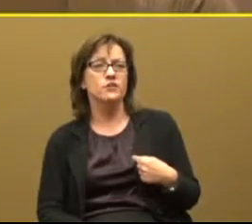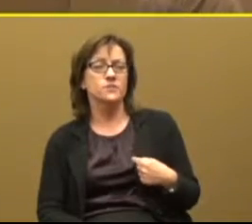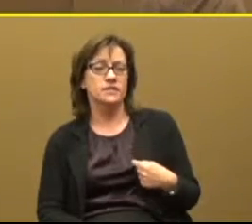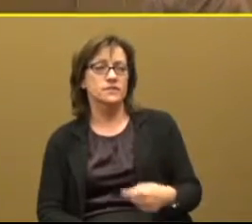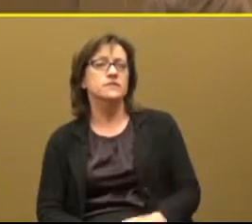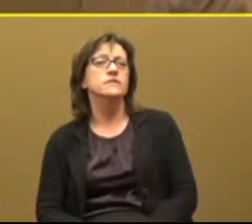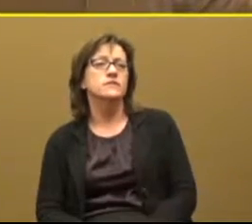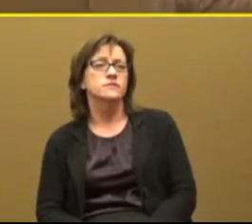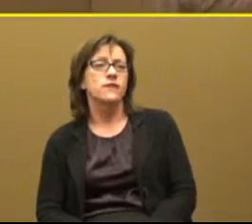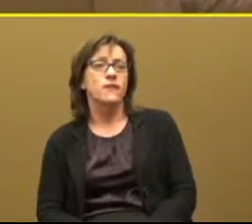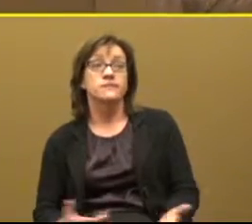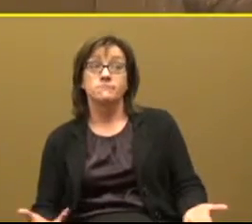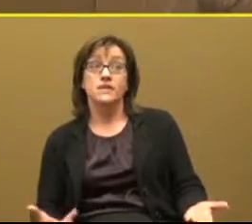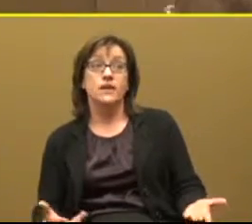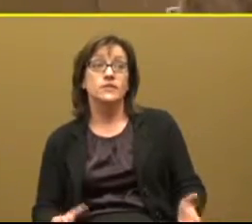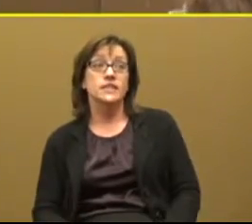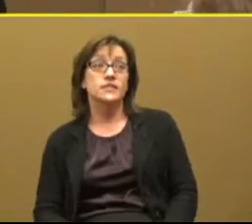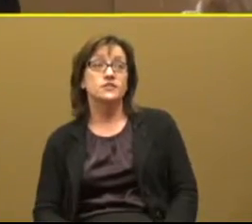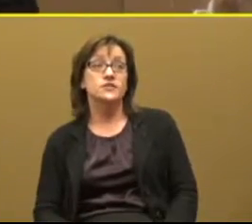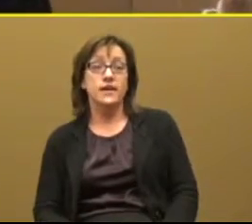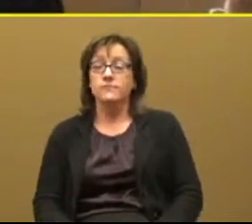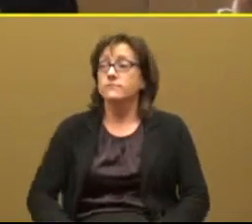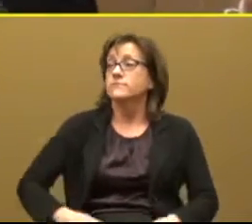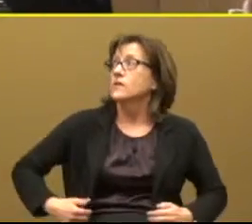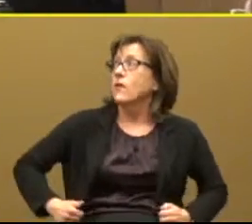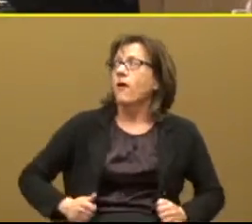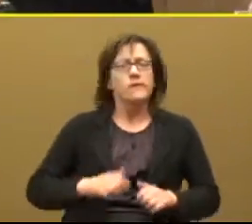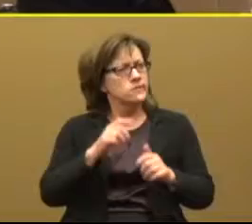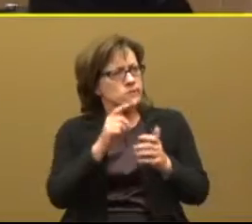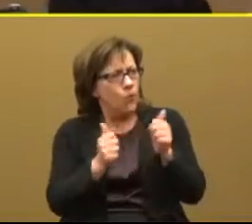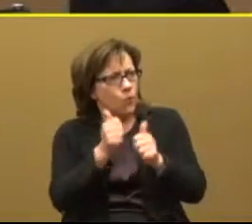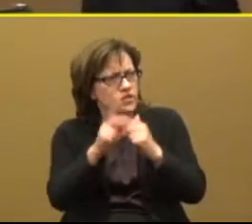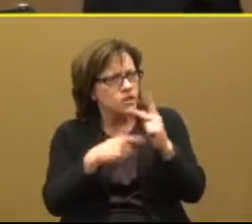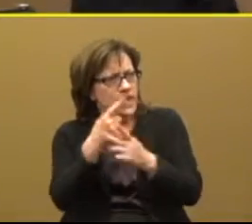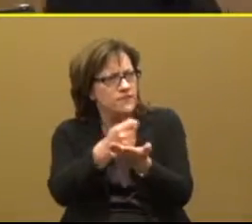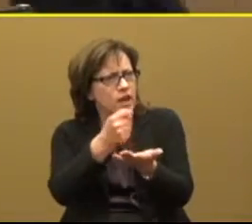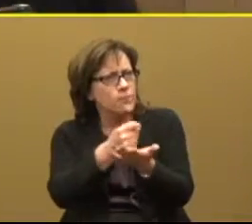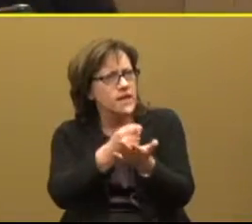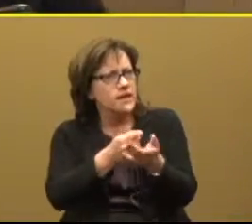as a therapist? Can I ask which kind of therapy?